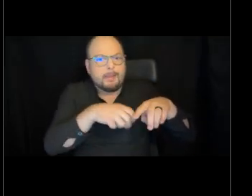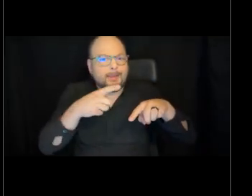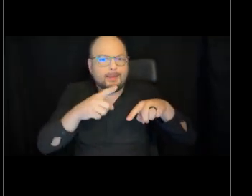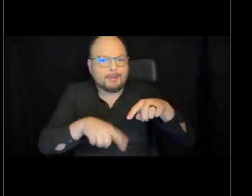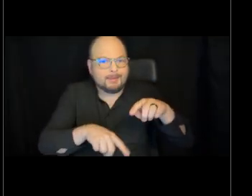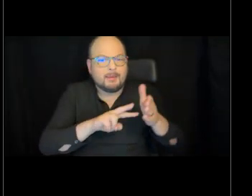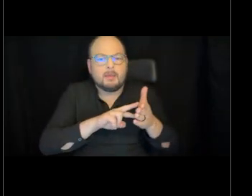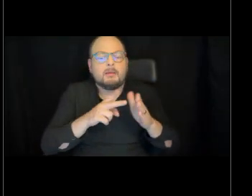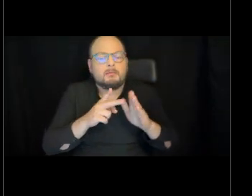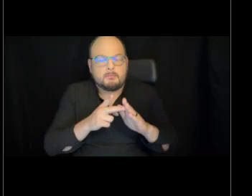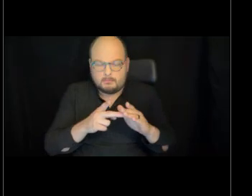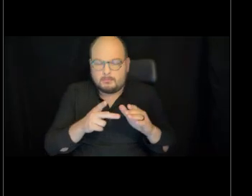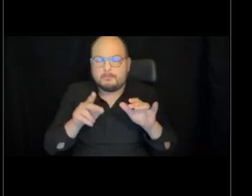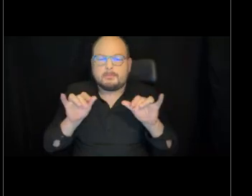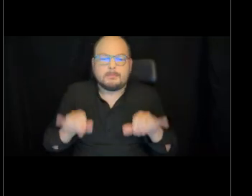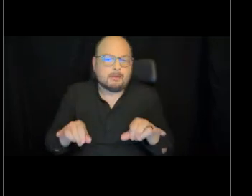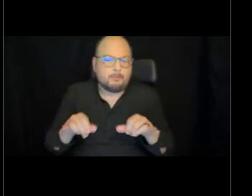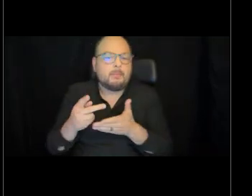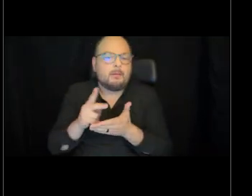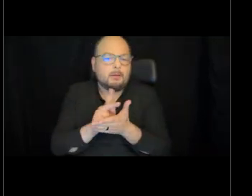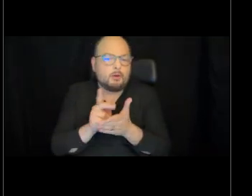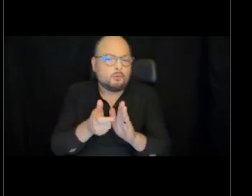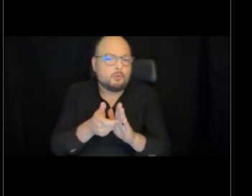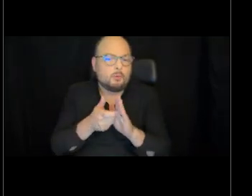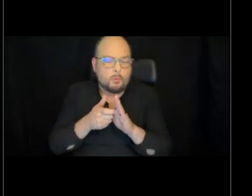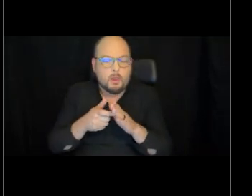turning diameter.